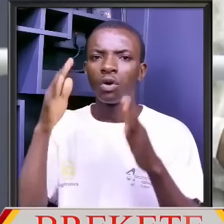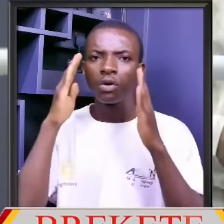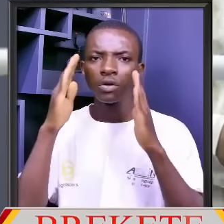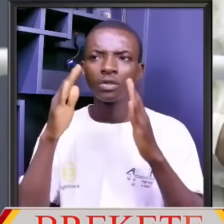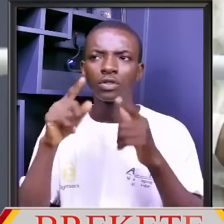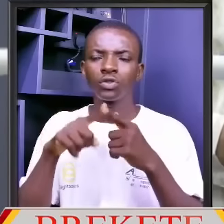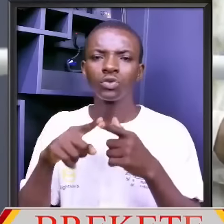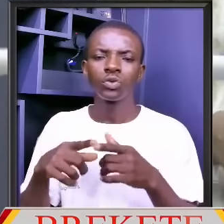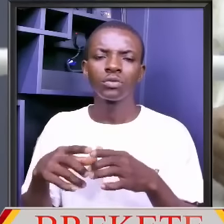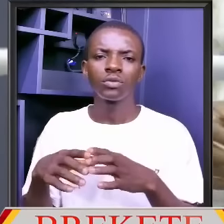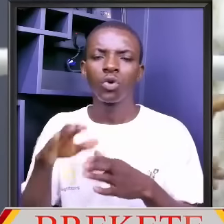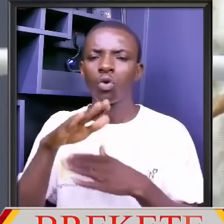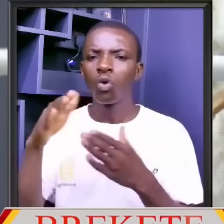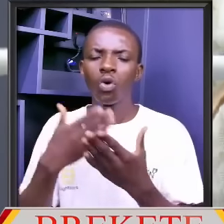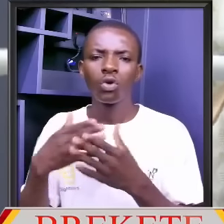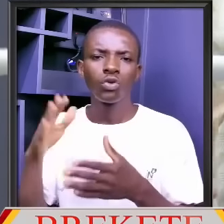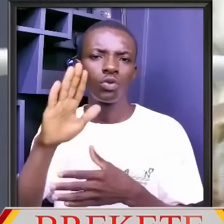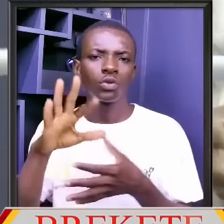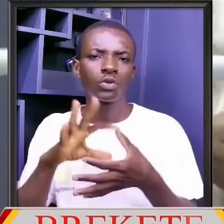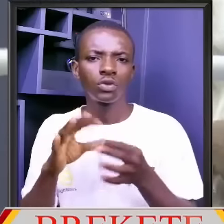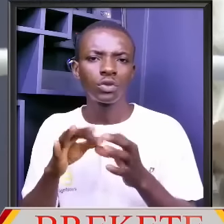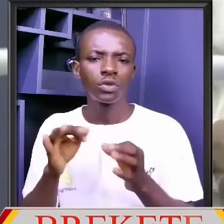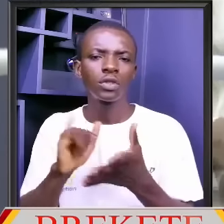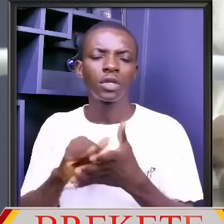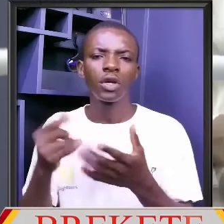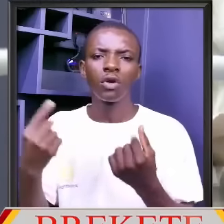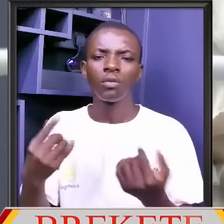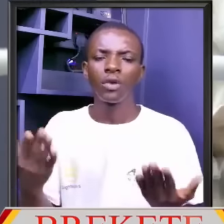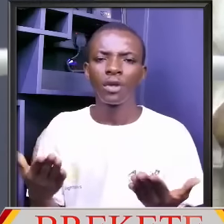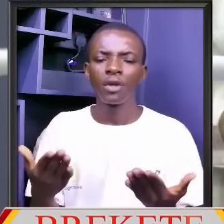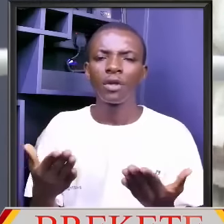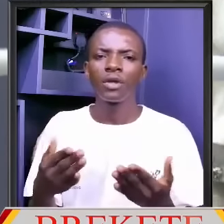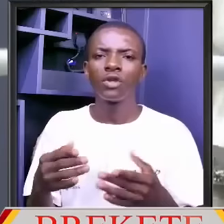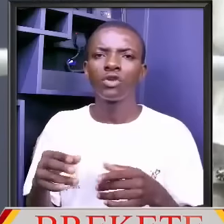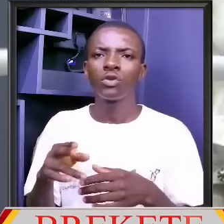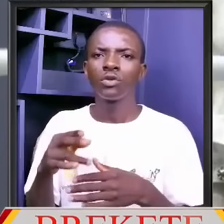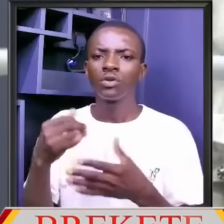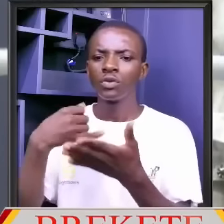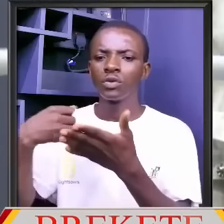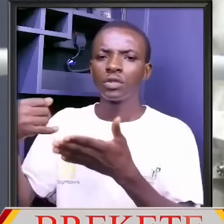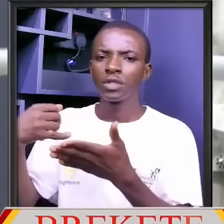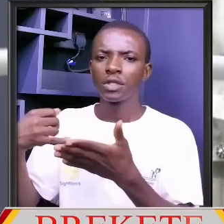consent. All una stories wait come here. Una go